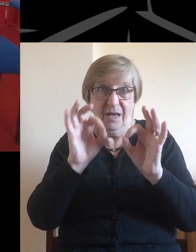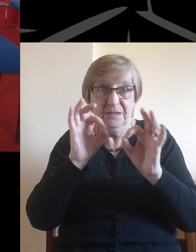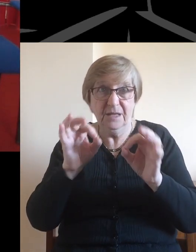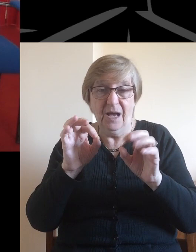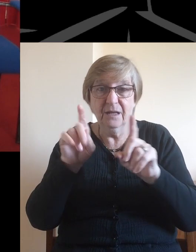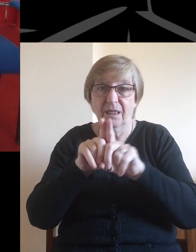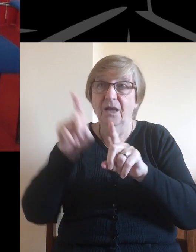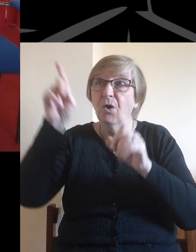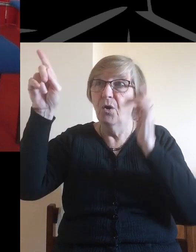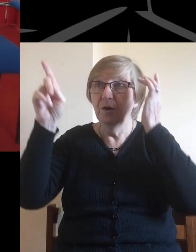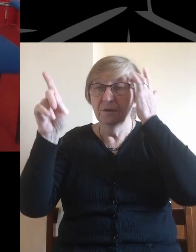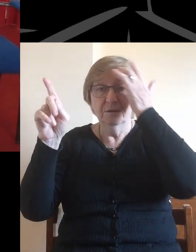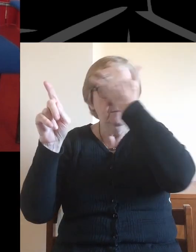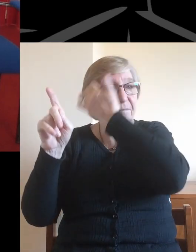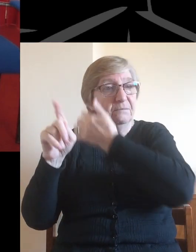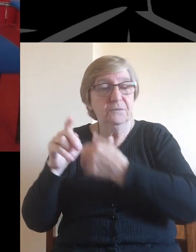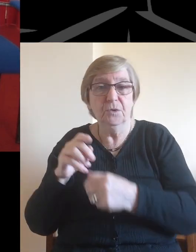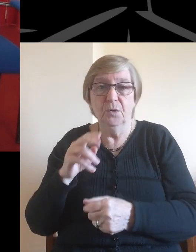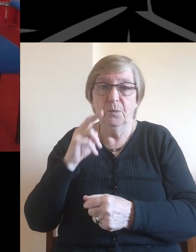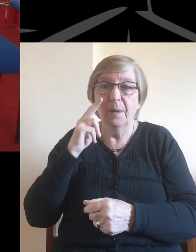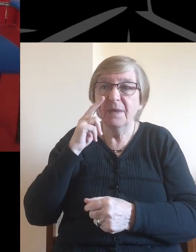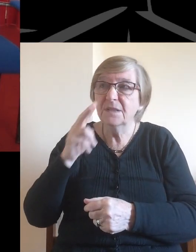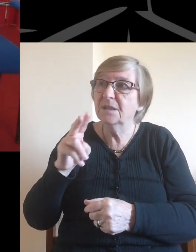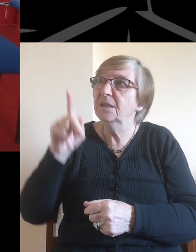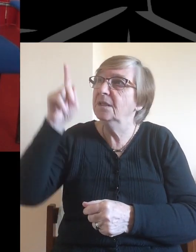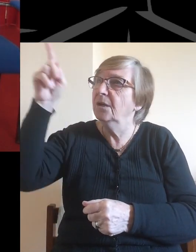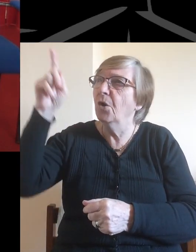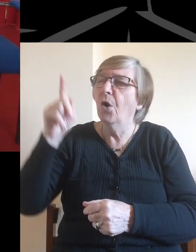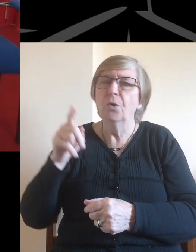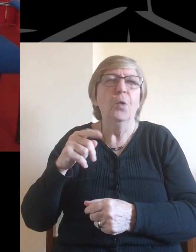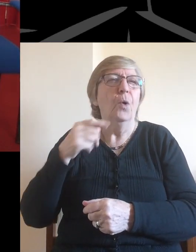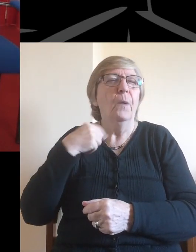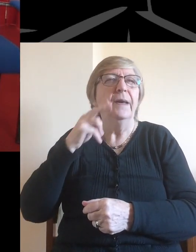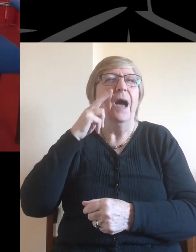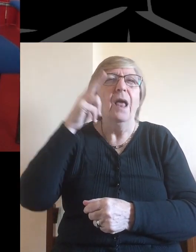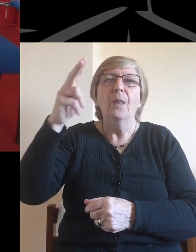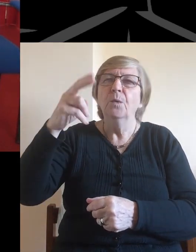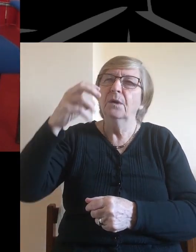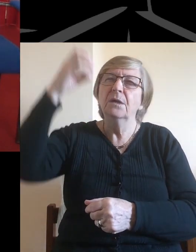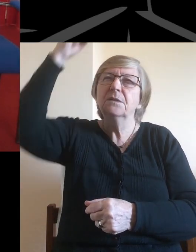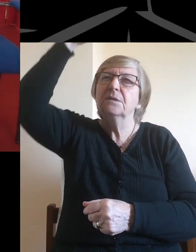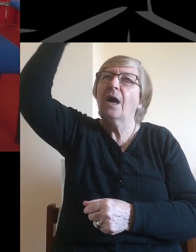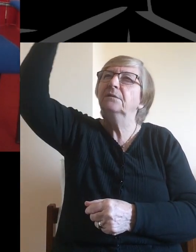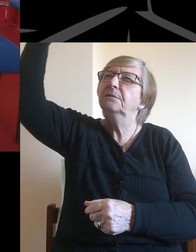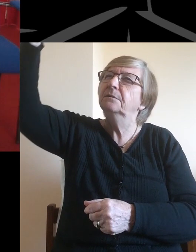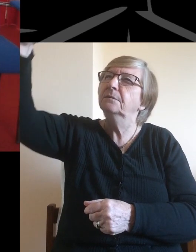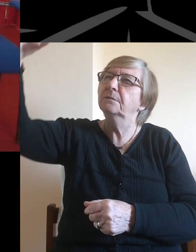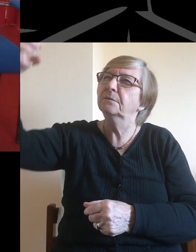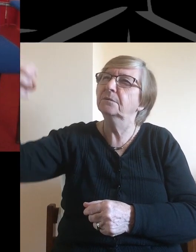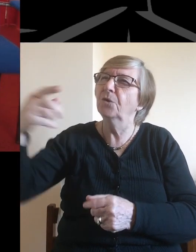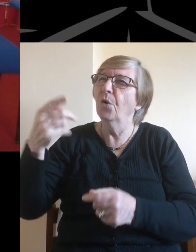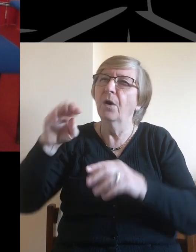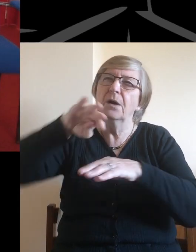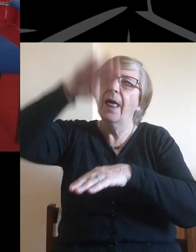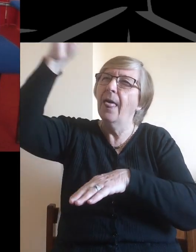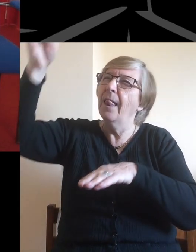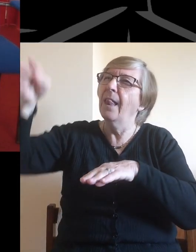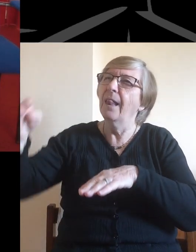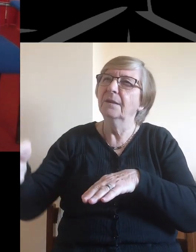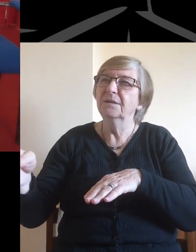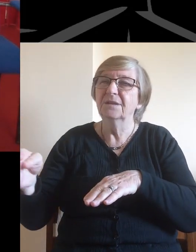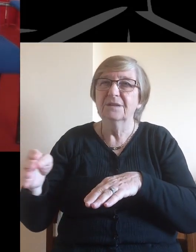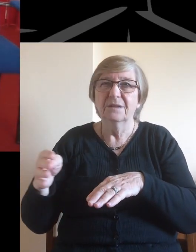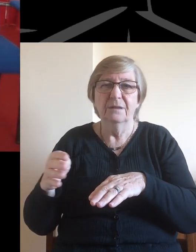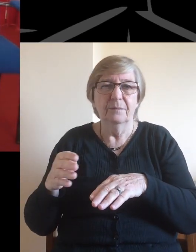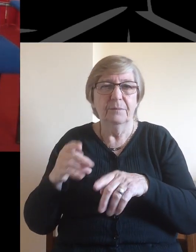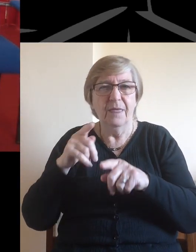say they take the experience God and see his touch maybe in a fantastic sunset or hilltop view, but that experience of something beyond us,